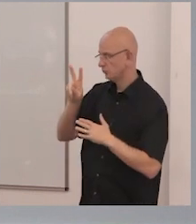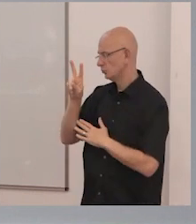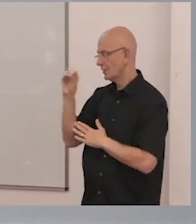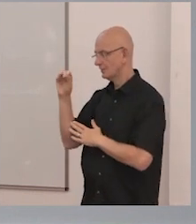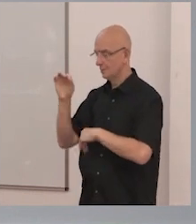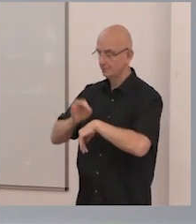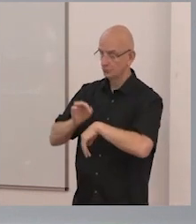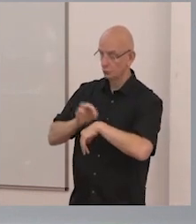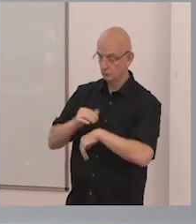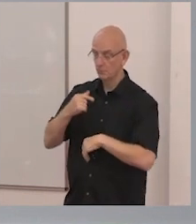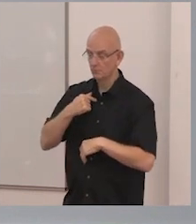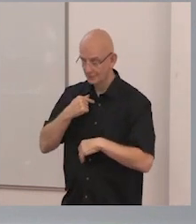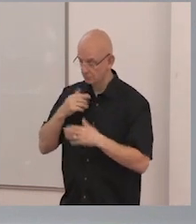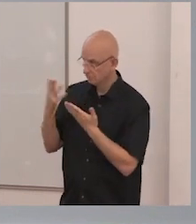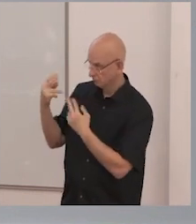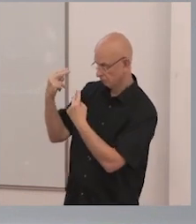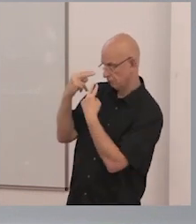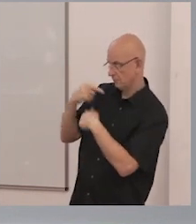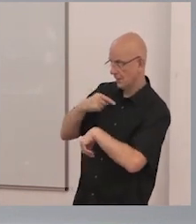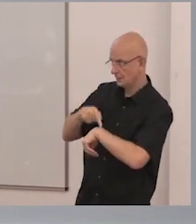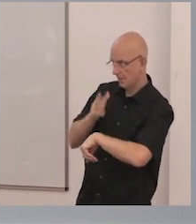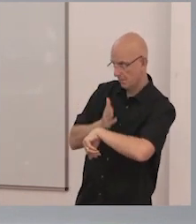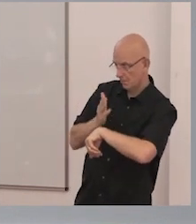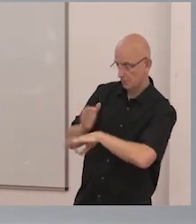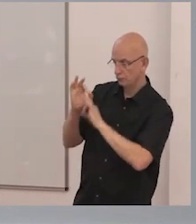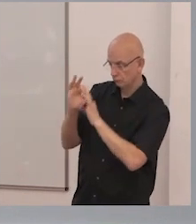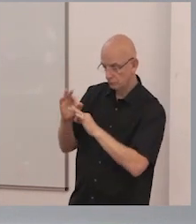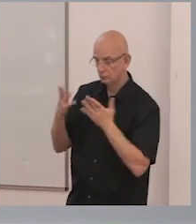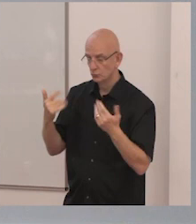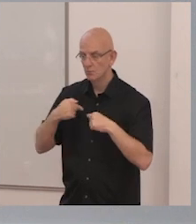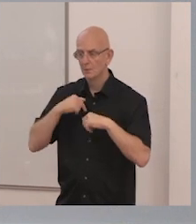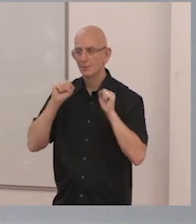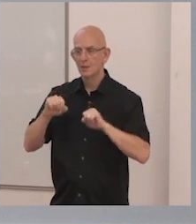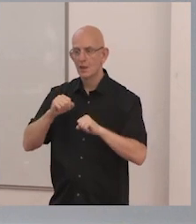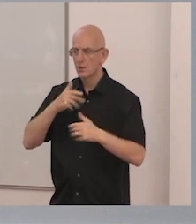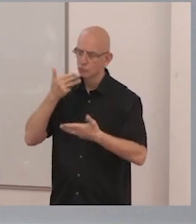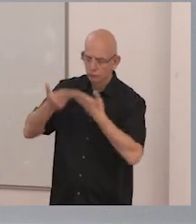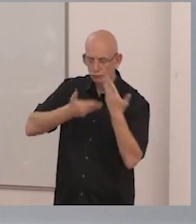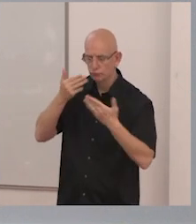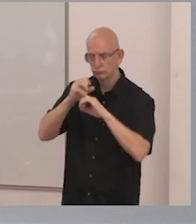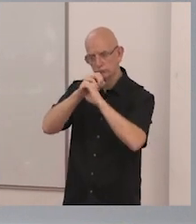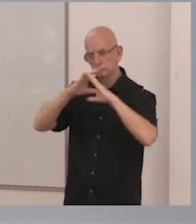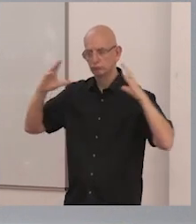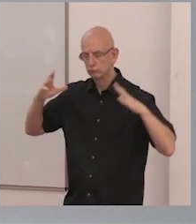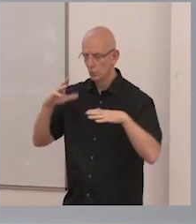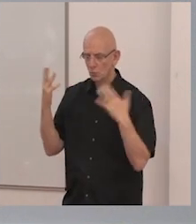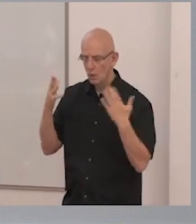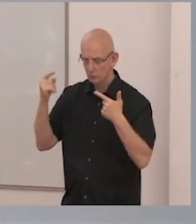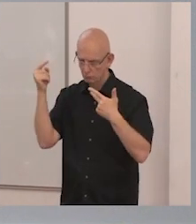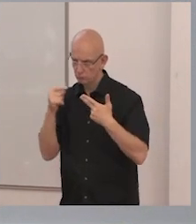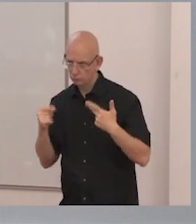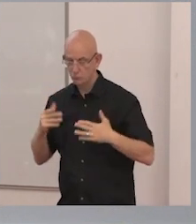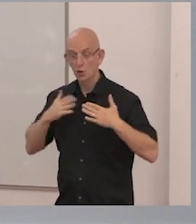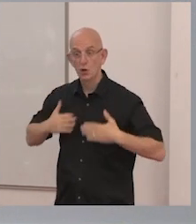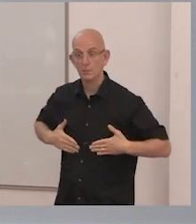general overview of the key human rights provisions, focusing particularly on the Convention on the Rights